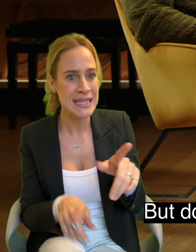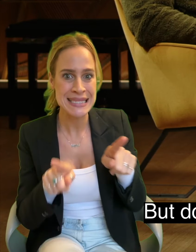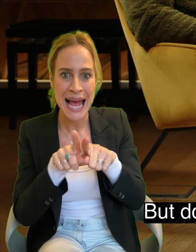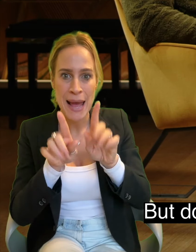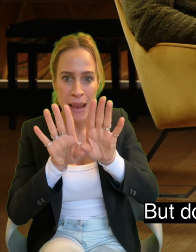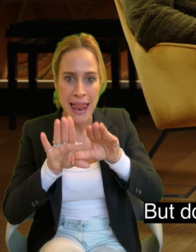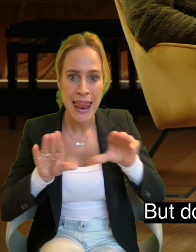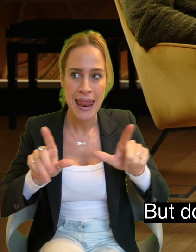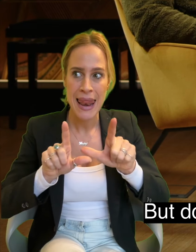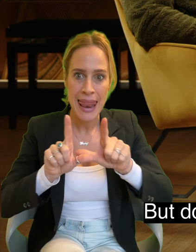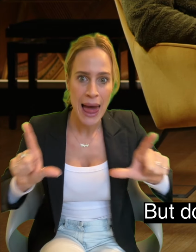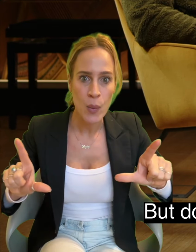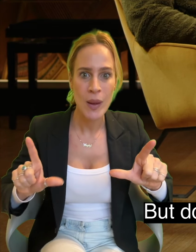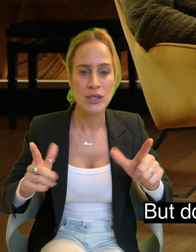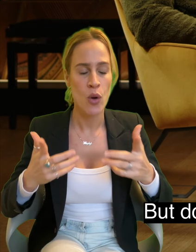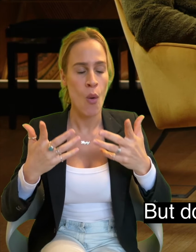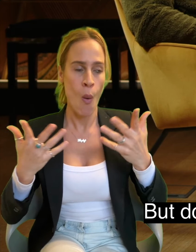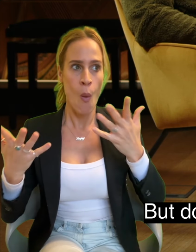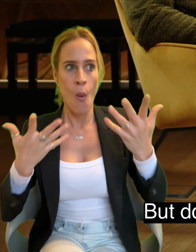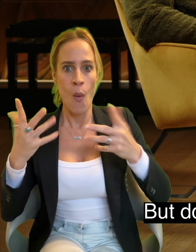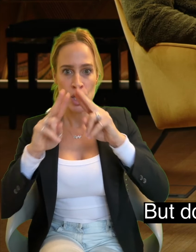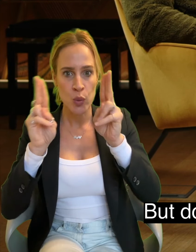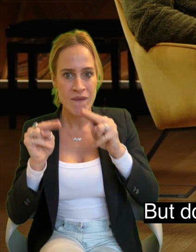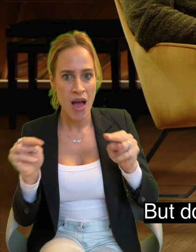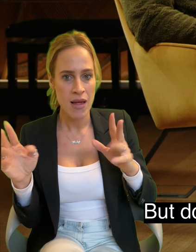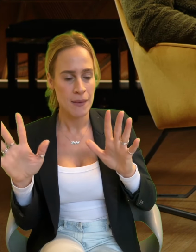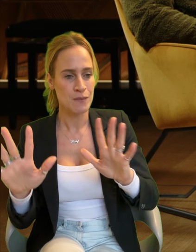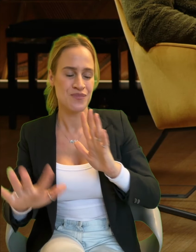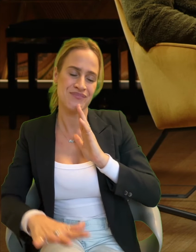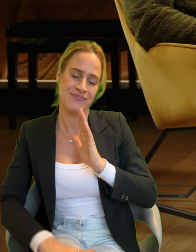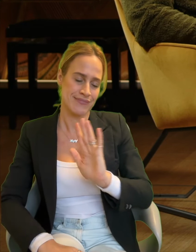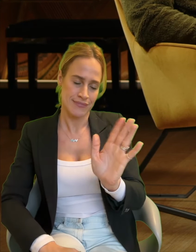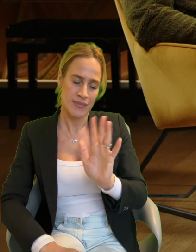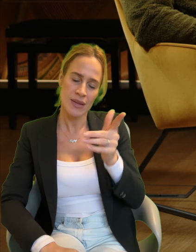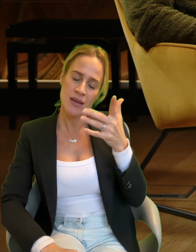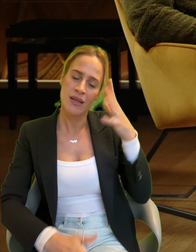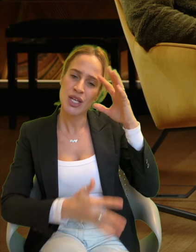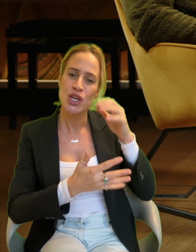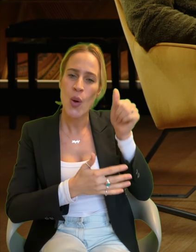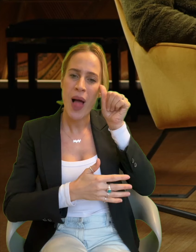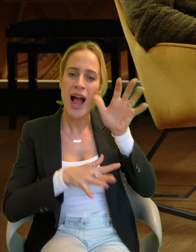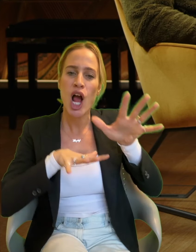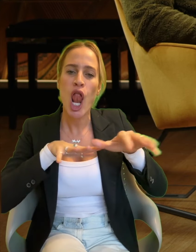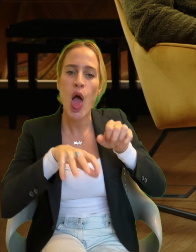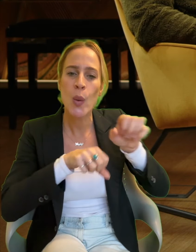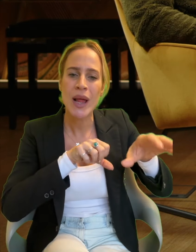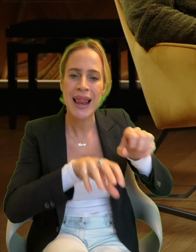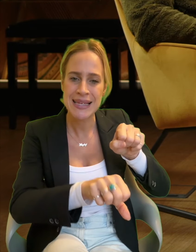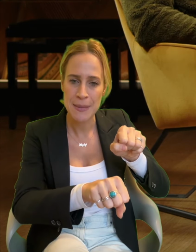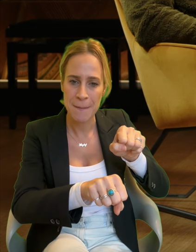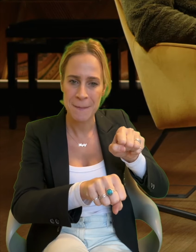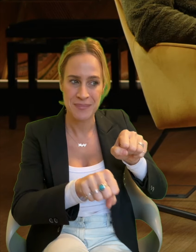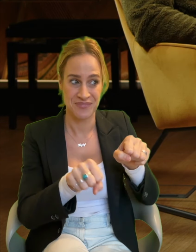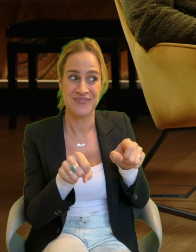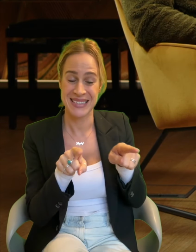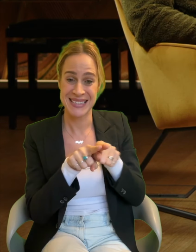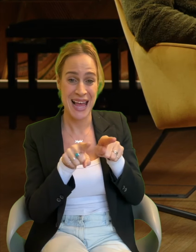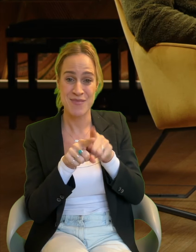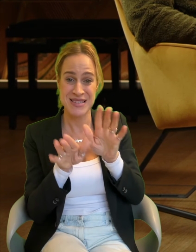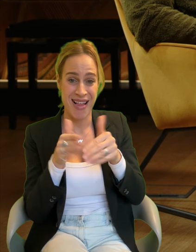Javeno? And so American, you know, like colonialism, sign language has been doing